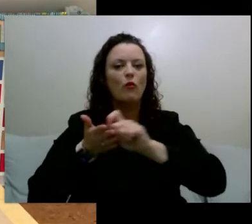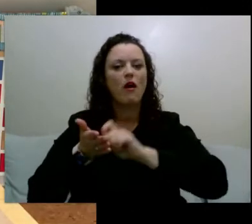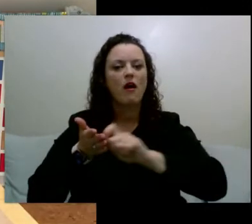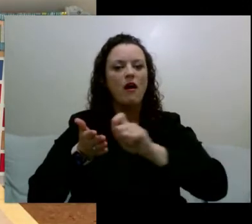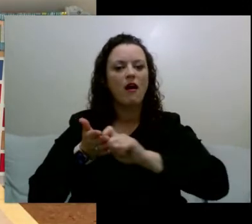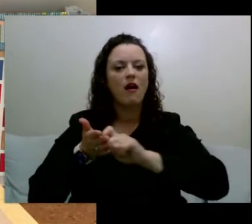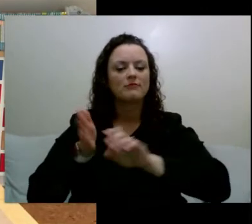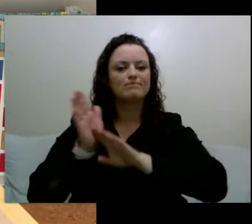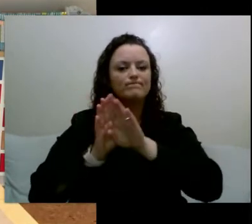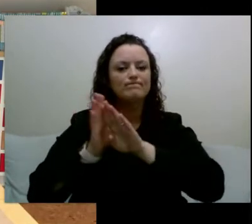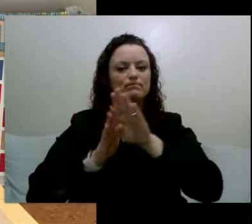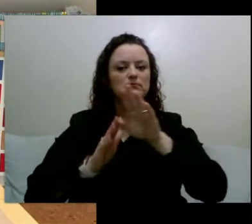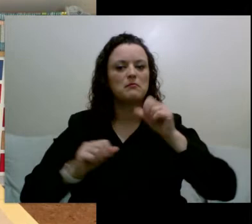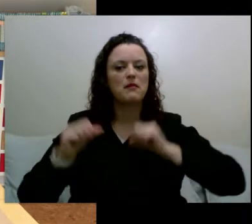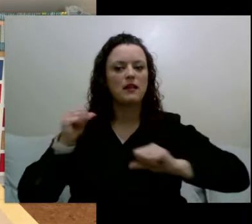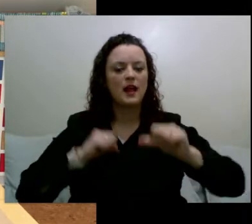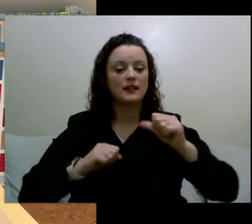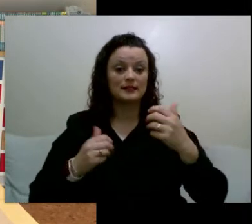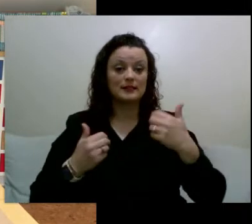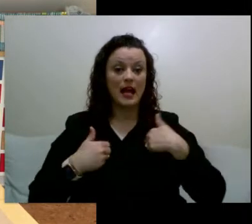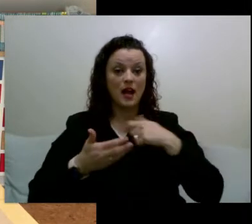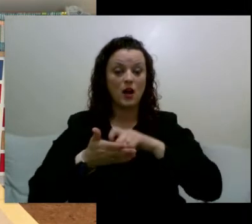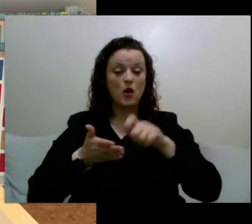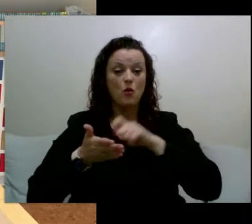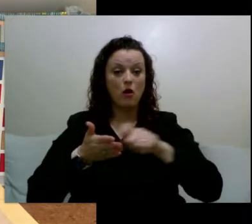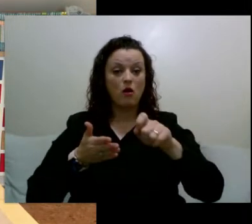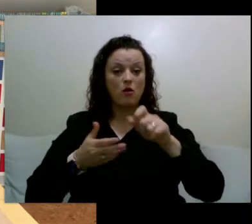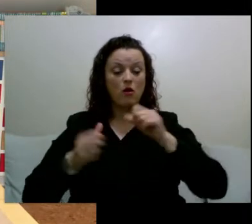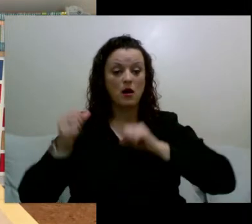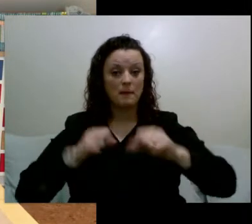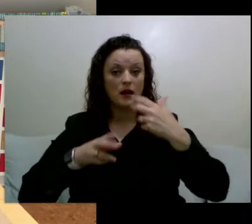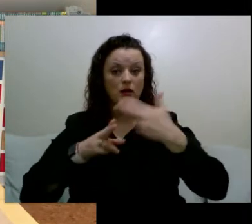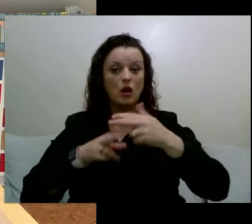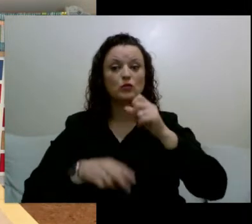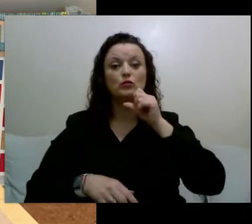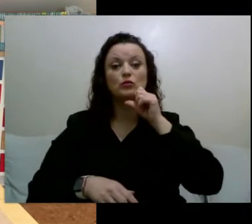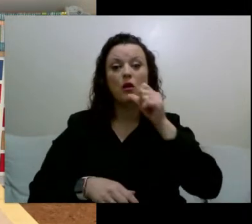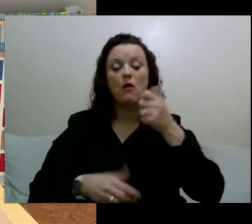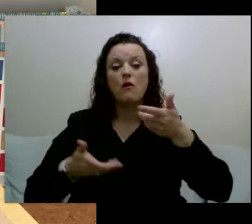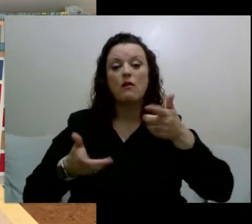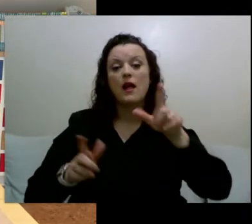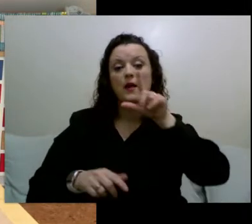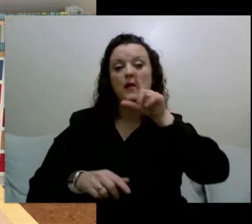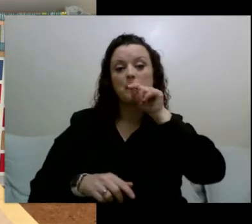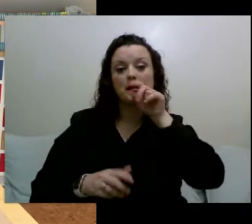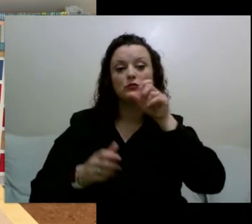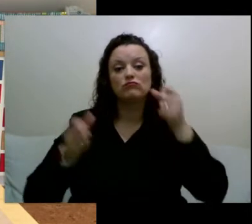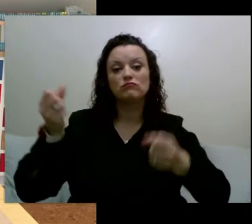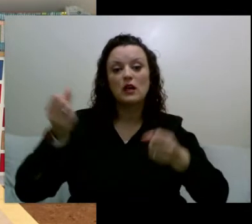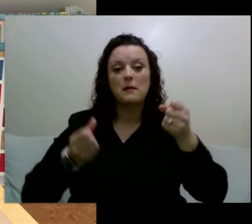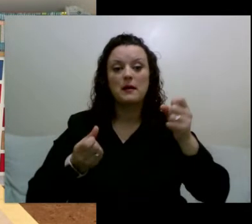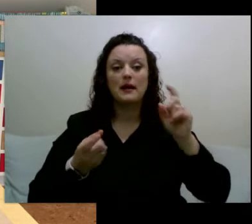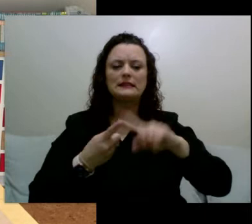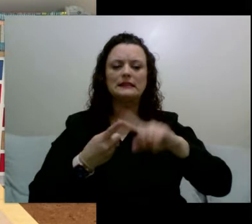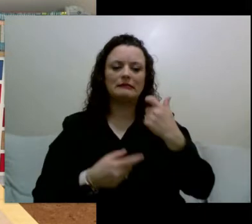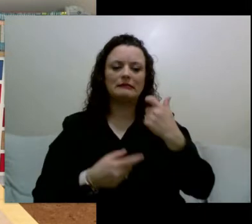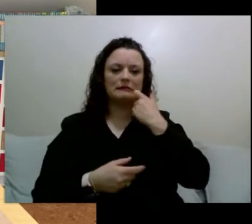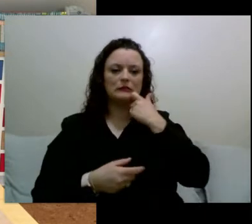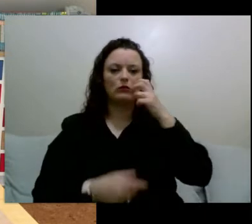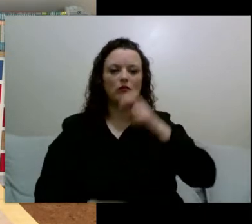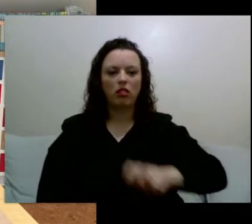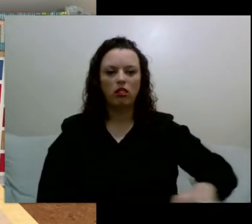play called Don't Let the Pigeon Drive the Bus, the musical, that until very recently was touring all over the country, and I think will be